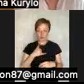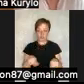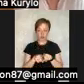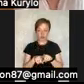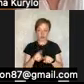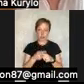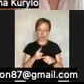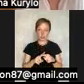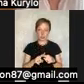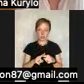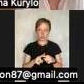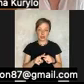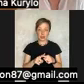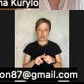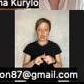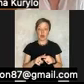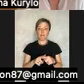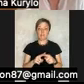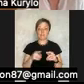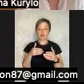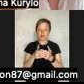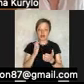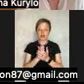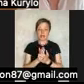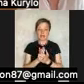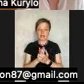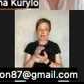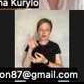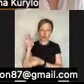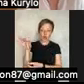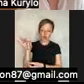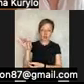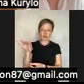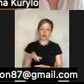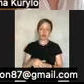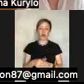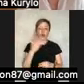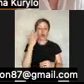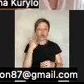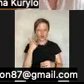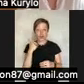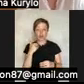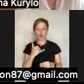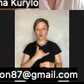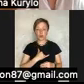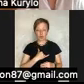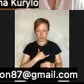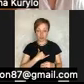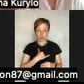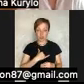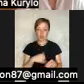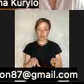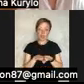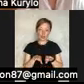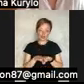We also have the invisible barriers and they are all the isolation they make the isolation